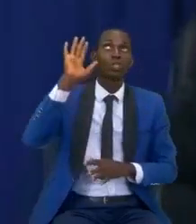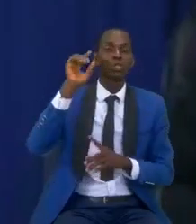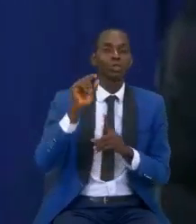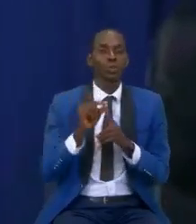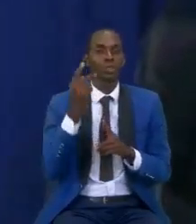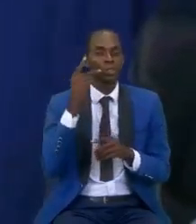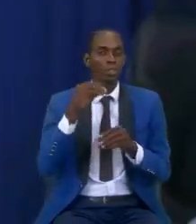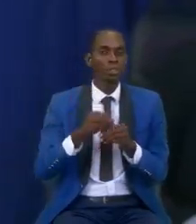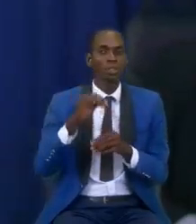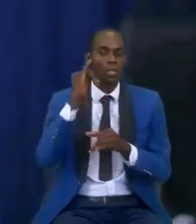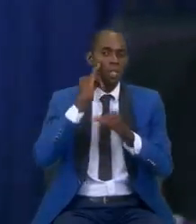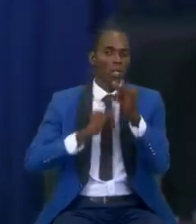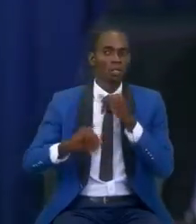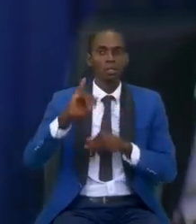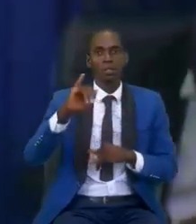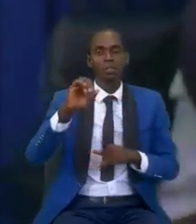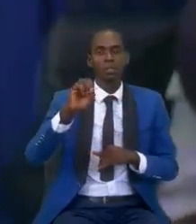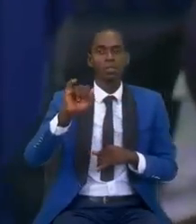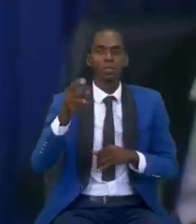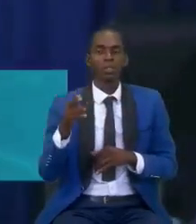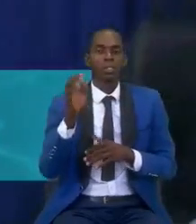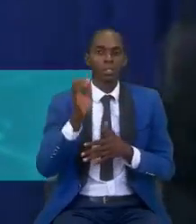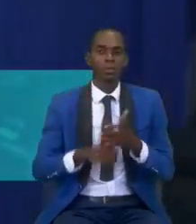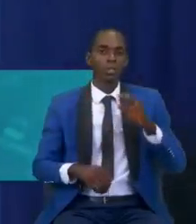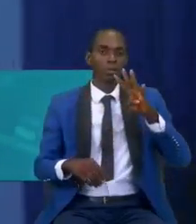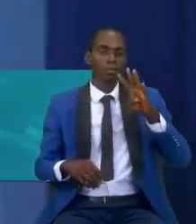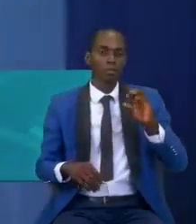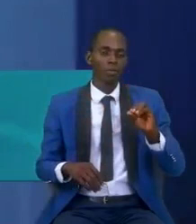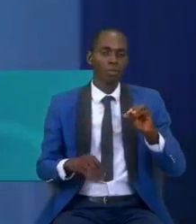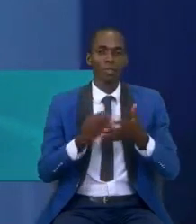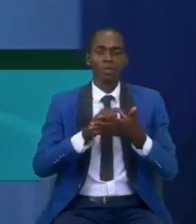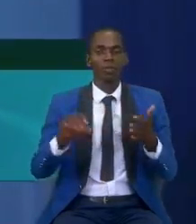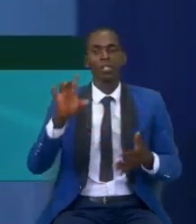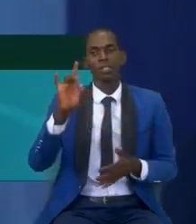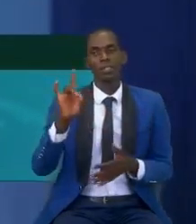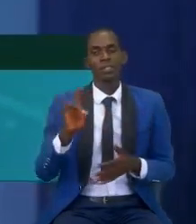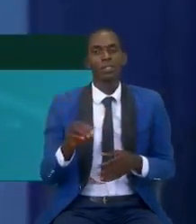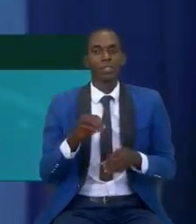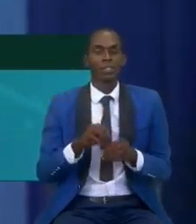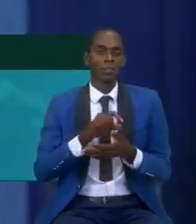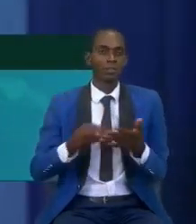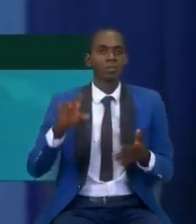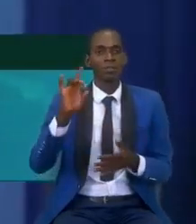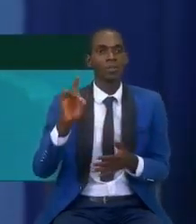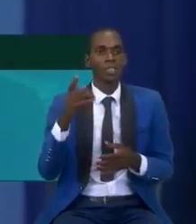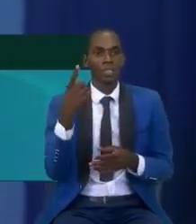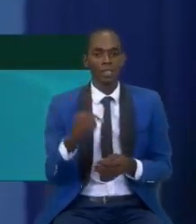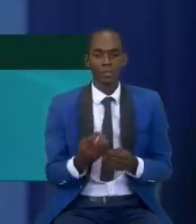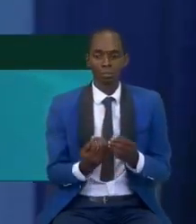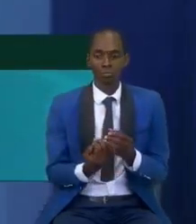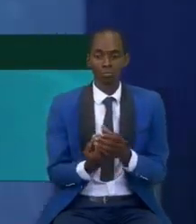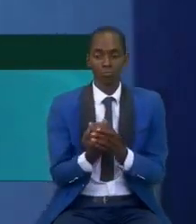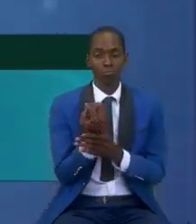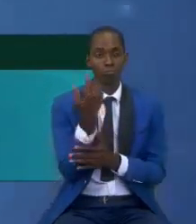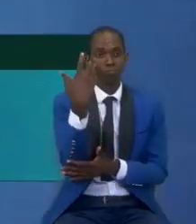8. It says in verse 8, the grass withereth and the flower fadeth. What is this saying?